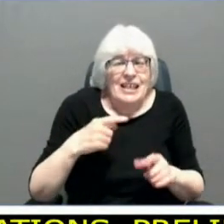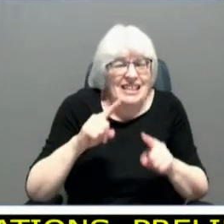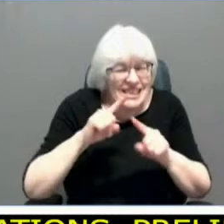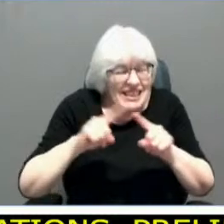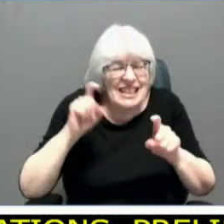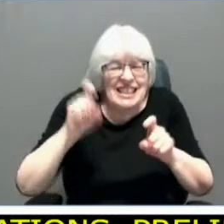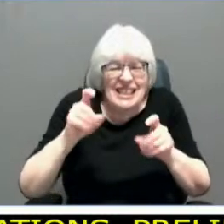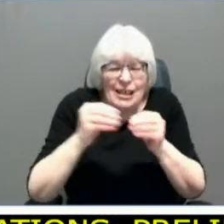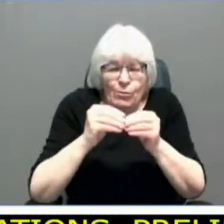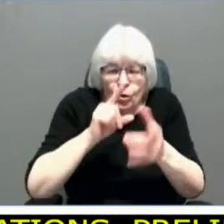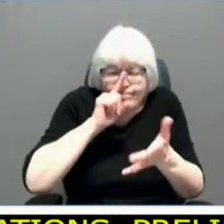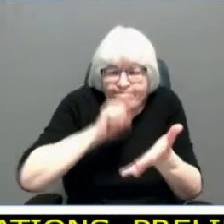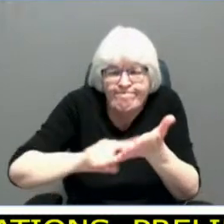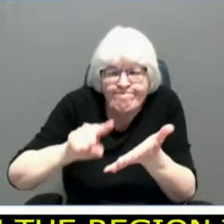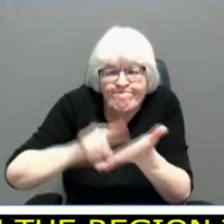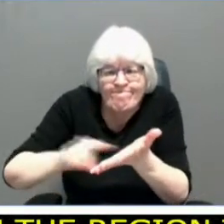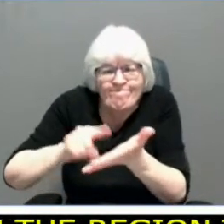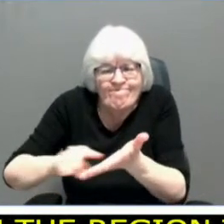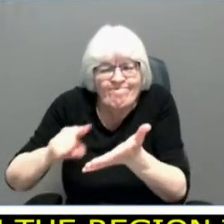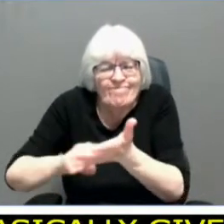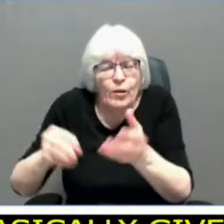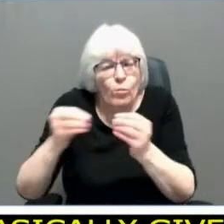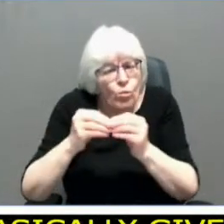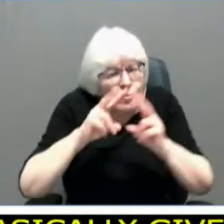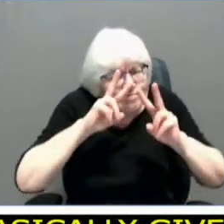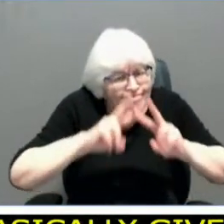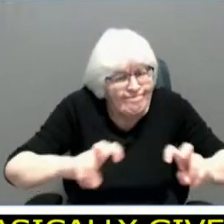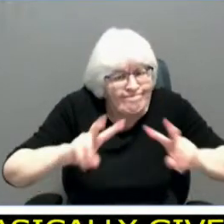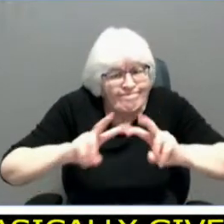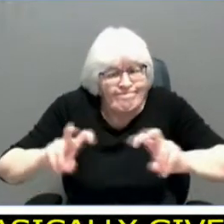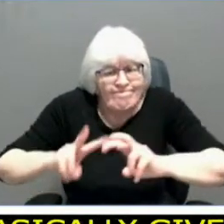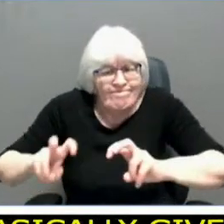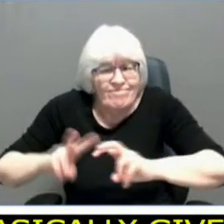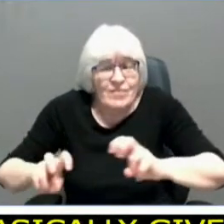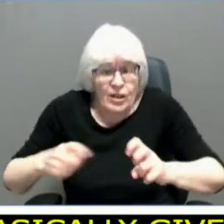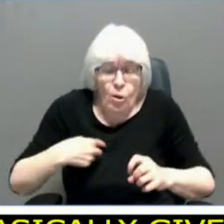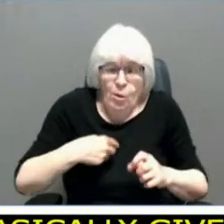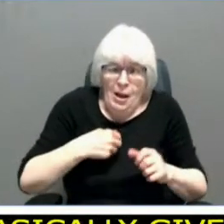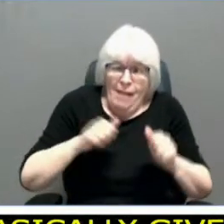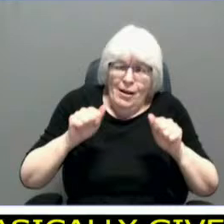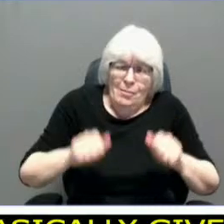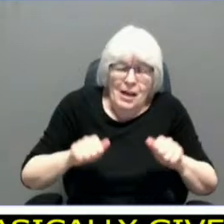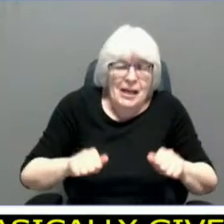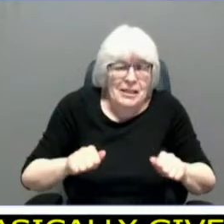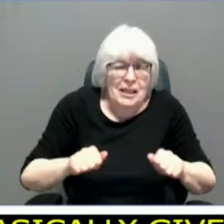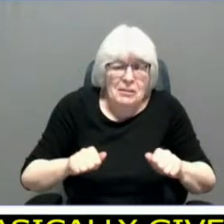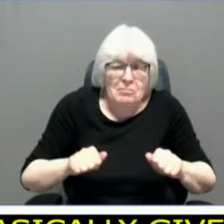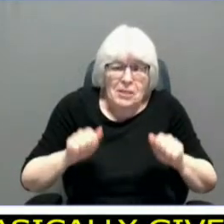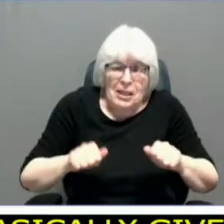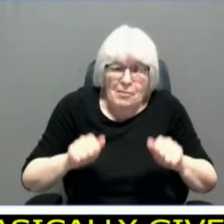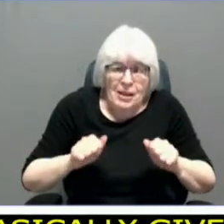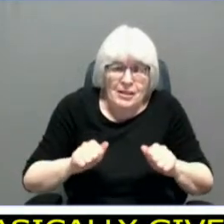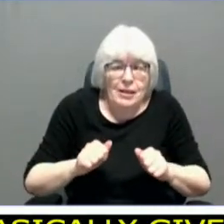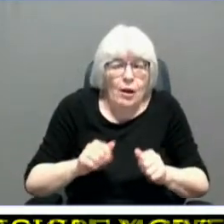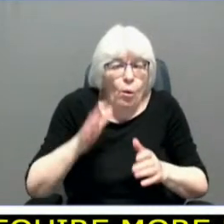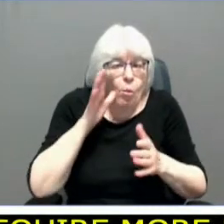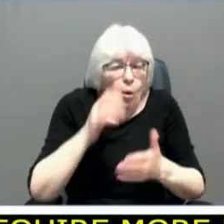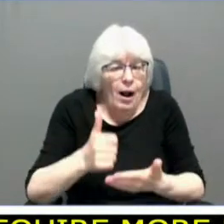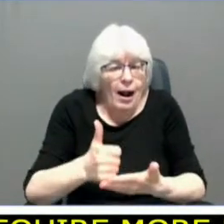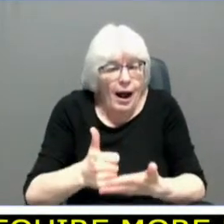that we have the potential. It is something that could meet the timelines of meeting demands and concerns in Europe.